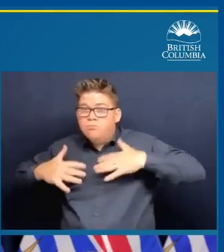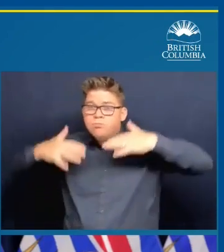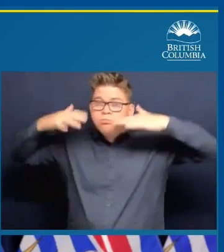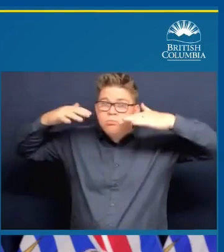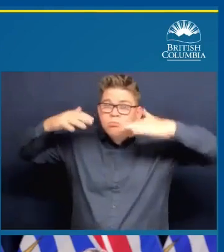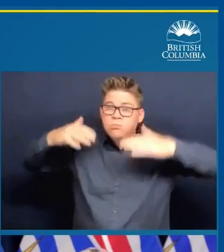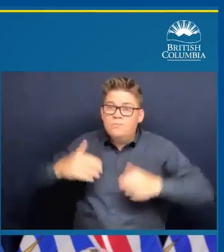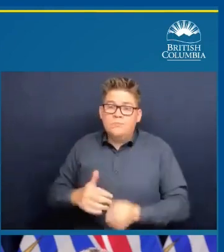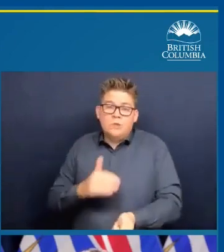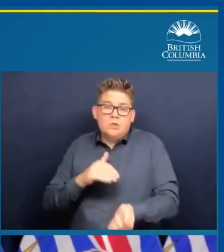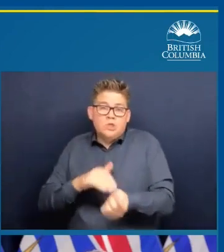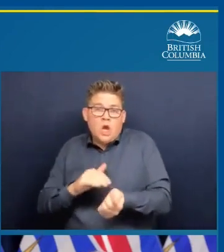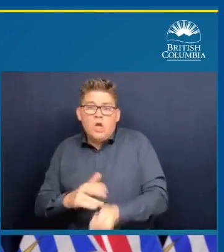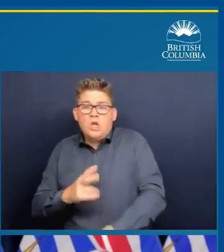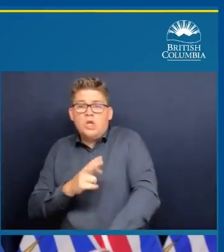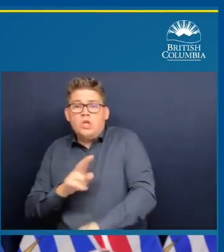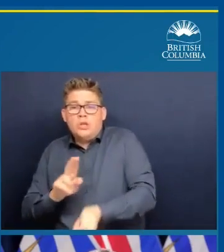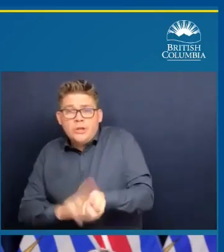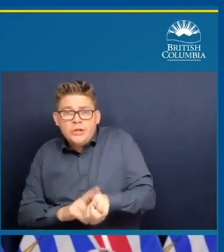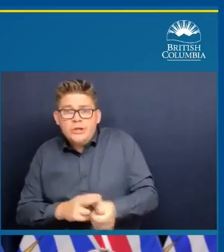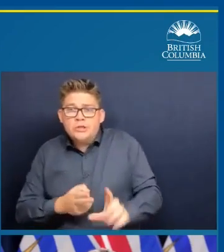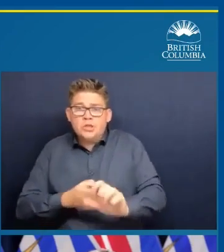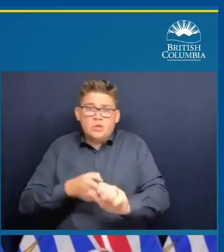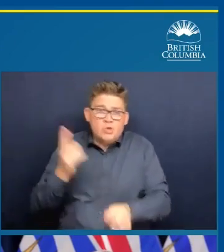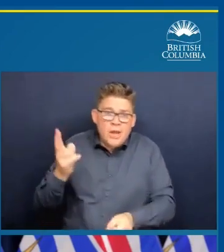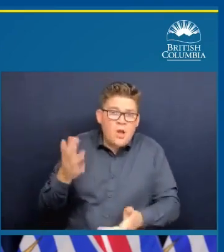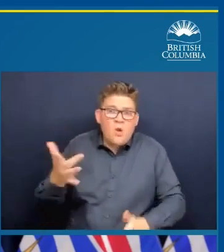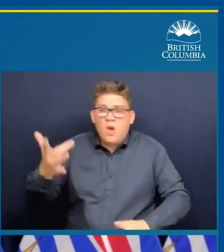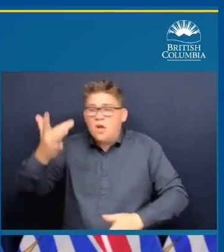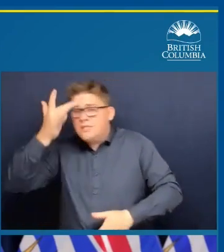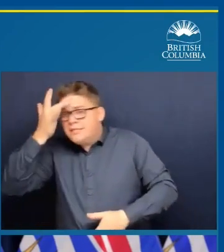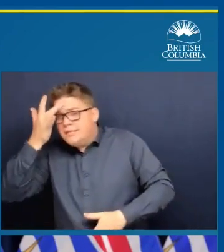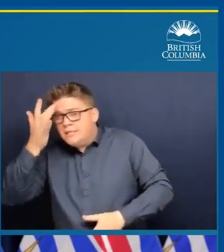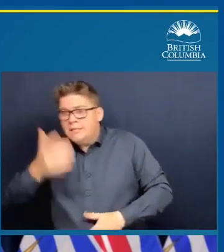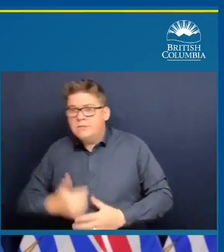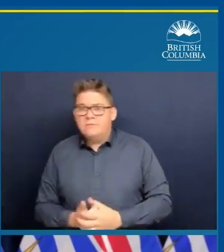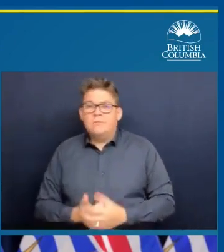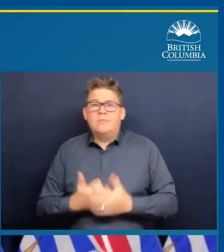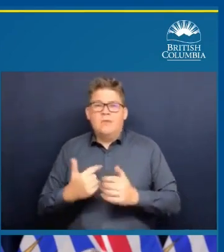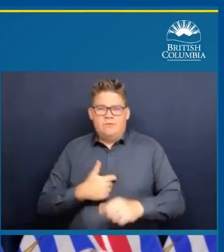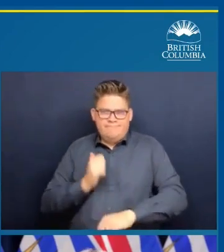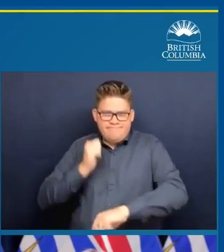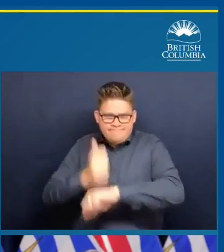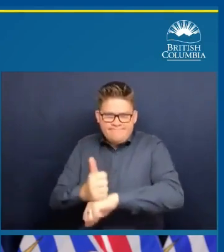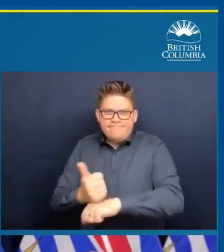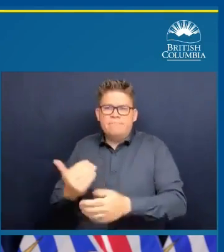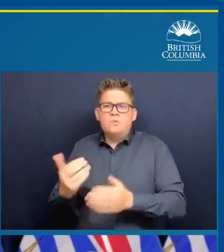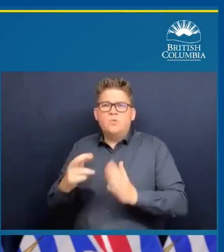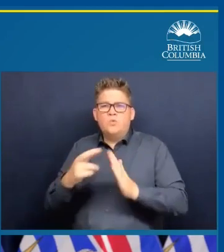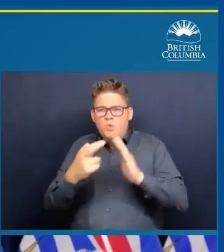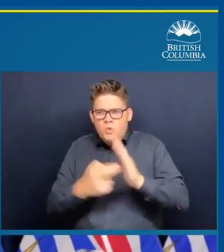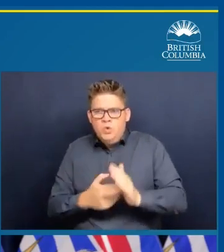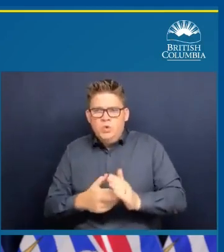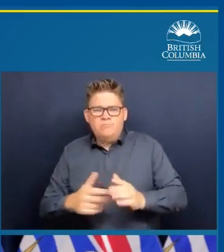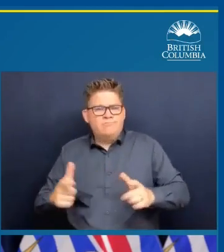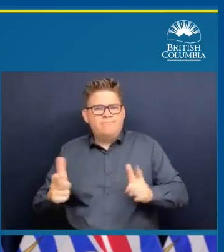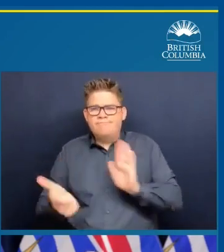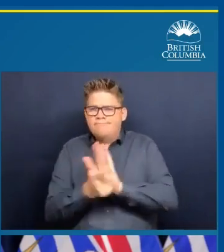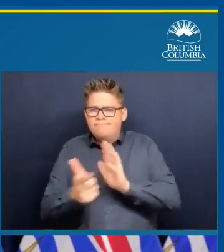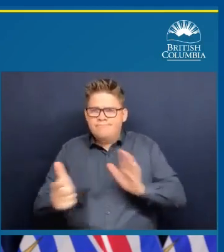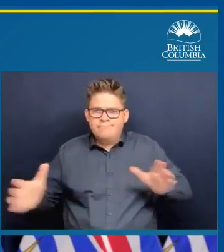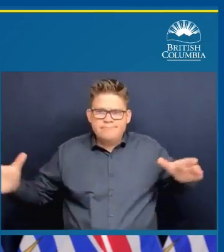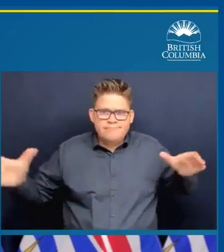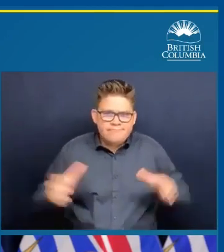We had gathering restrictions and travel restrictions and barriers and capacity limits. We had reduced activities in